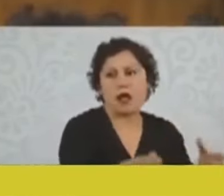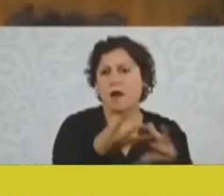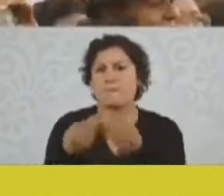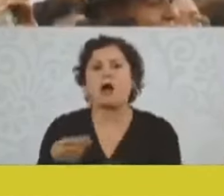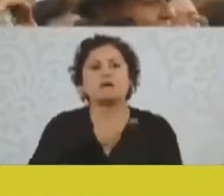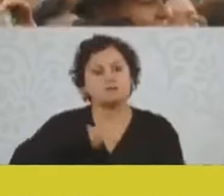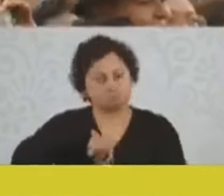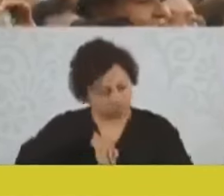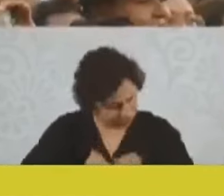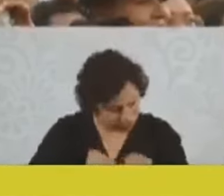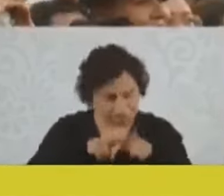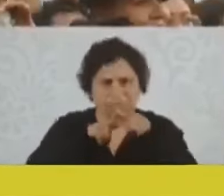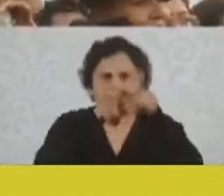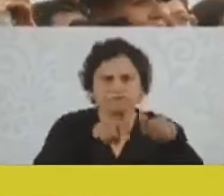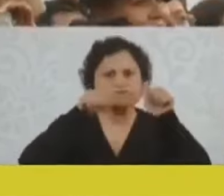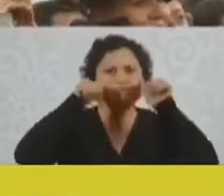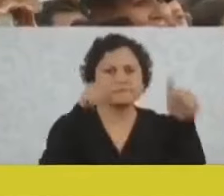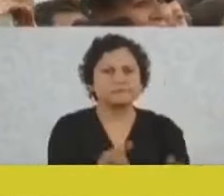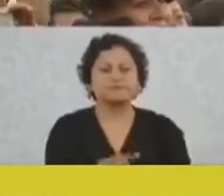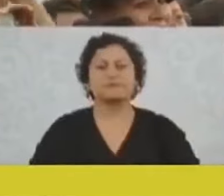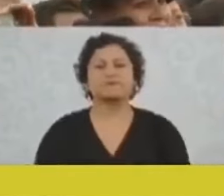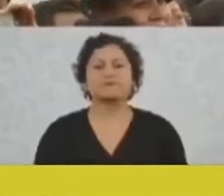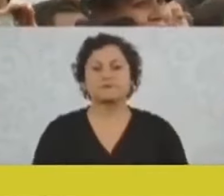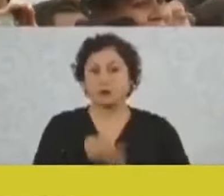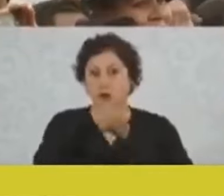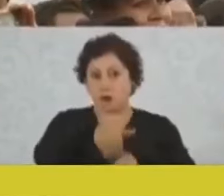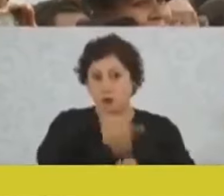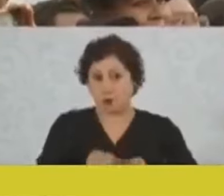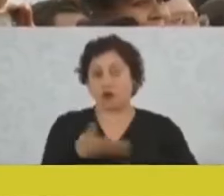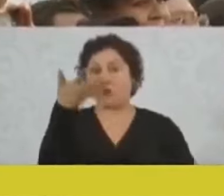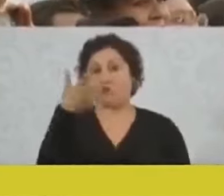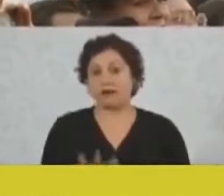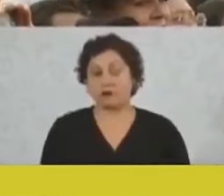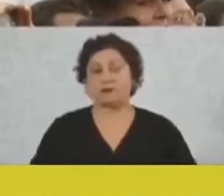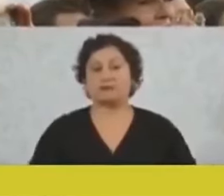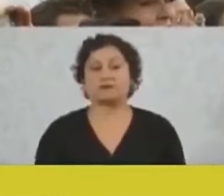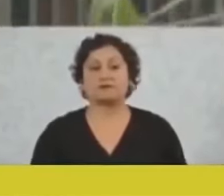youngsters of Ayotzinapa. 10.